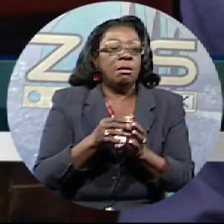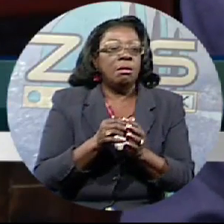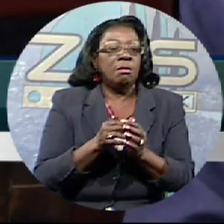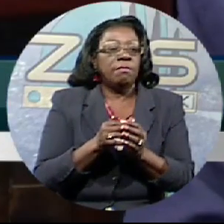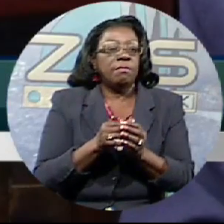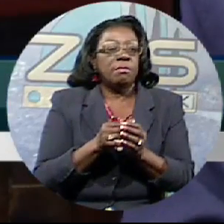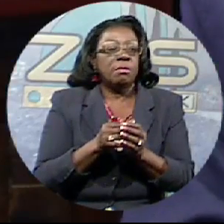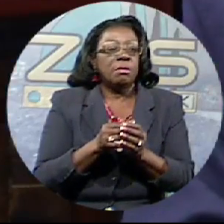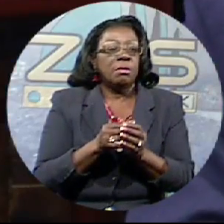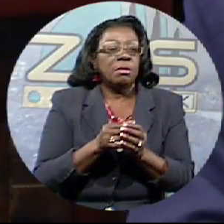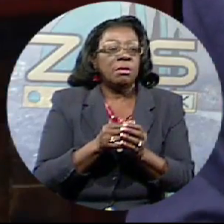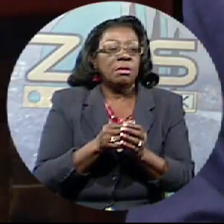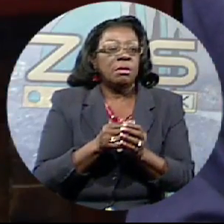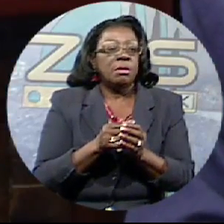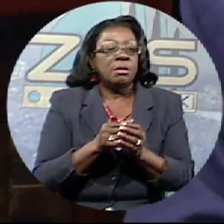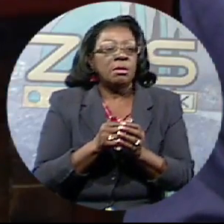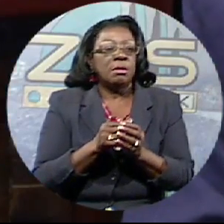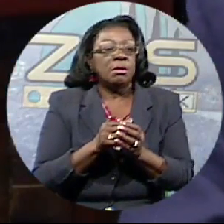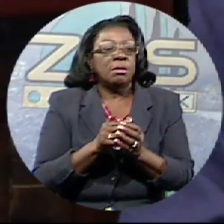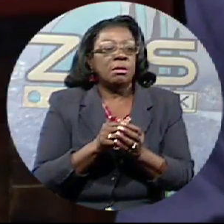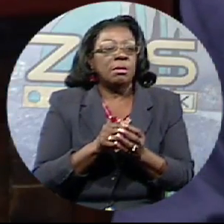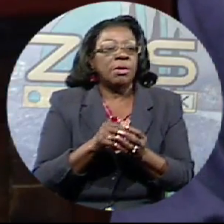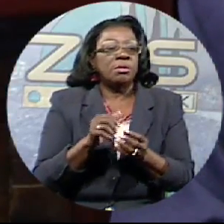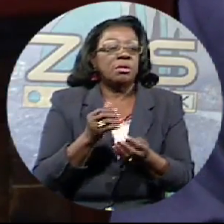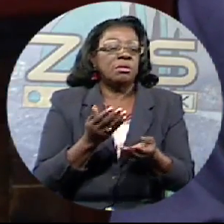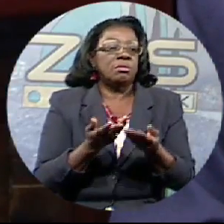is $150 million over 6 months.